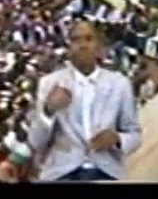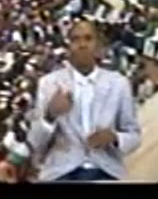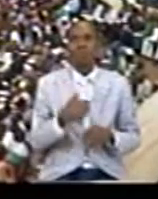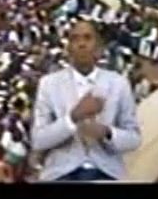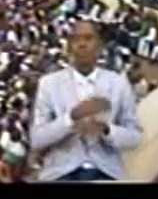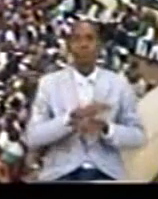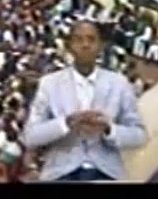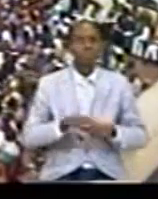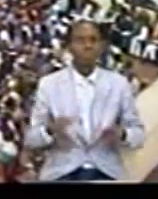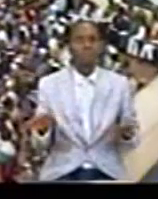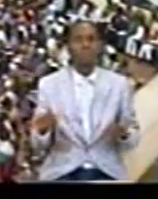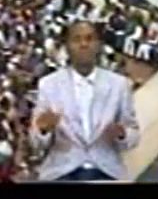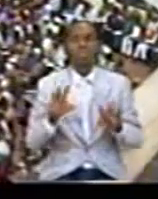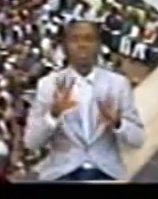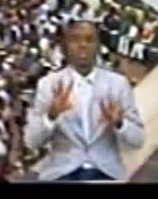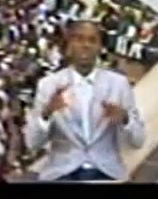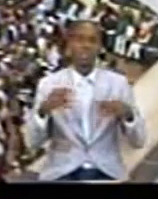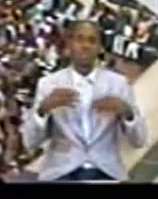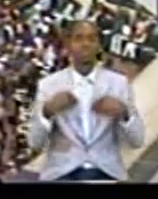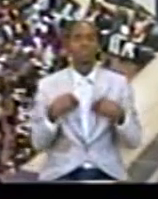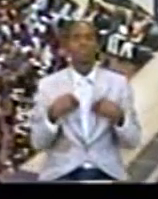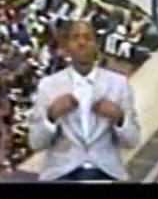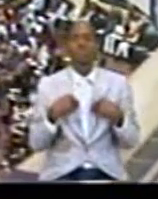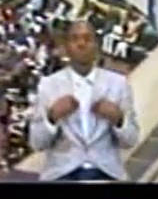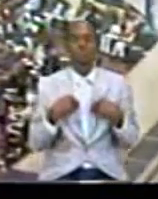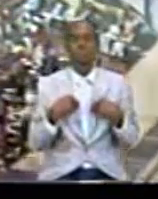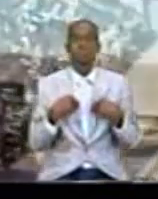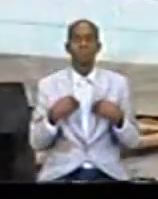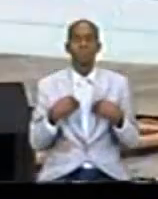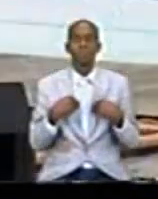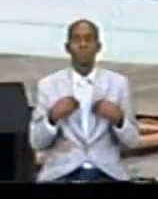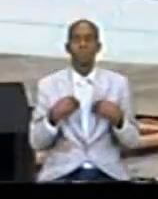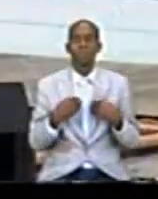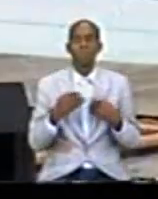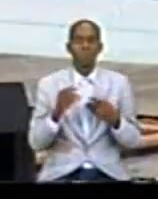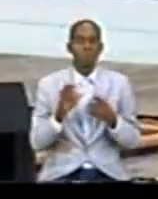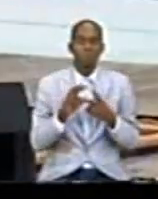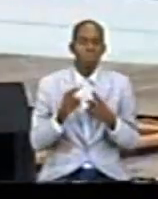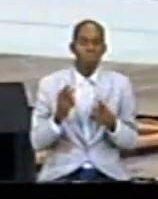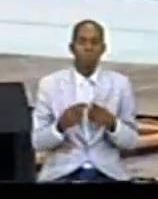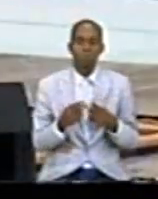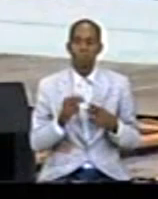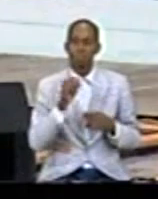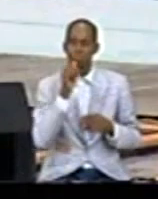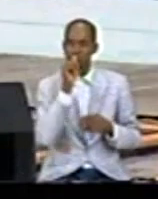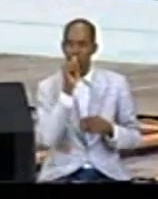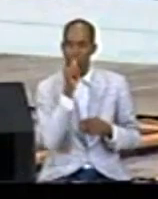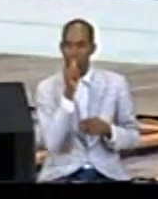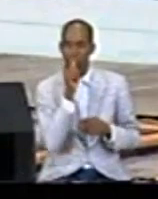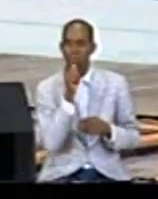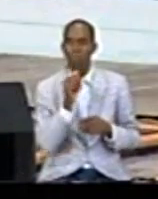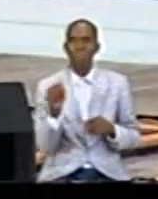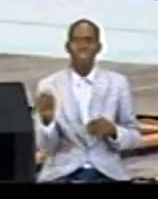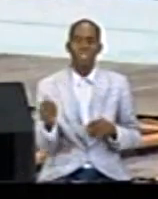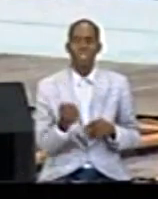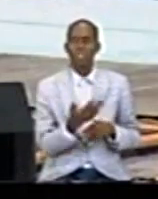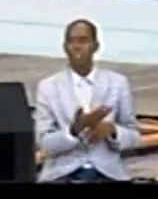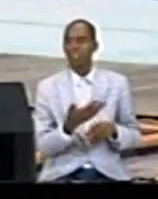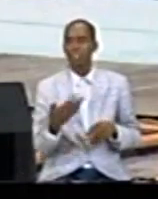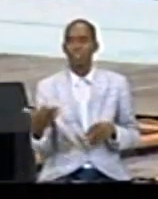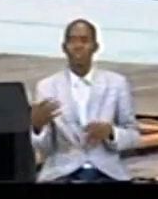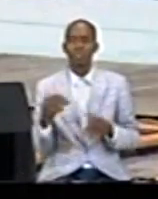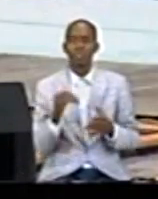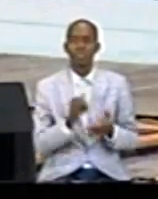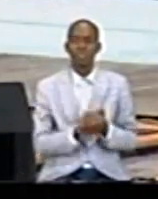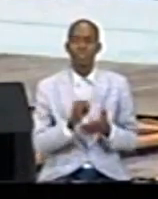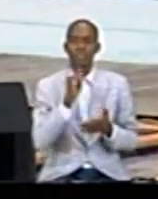don't accept or tolerate any uprising